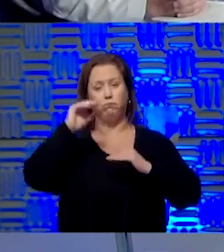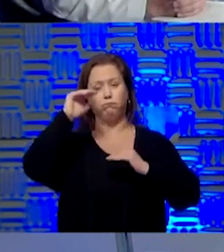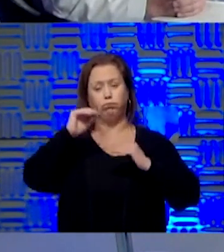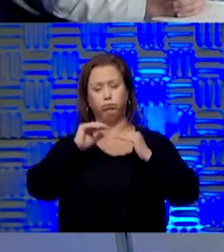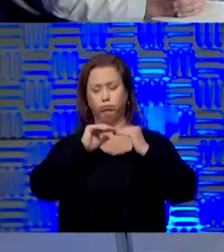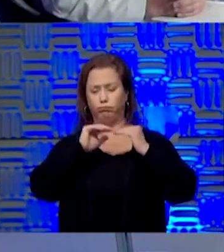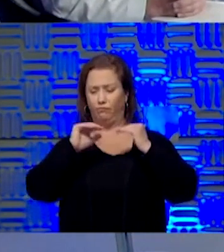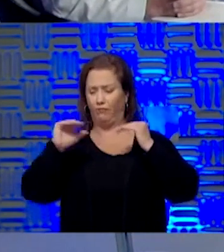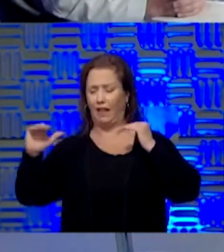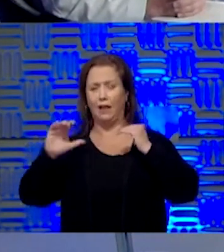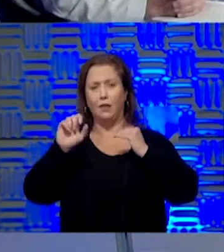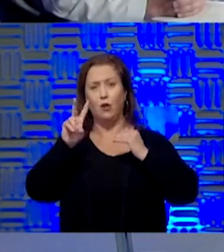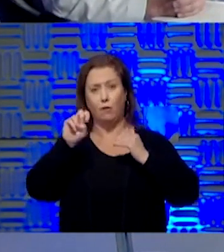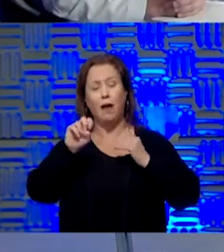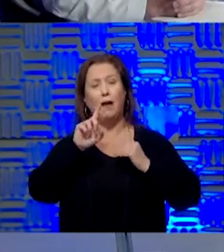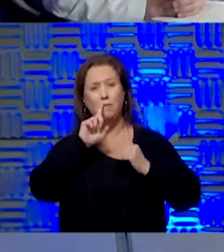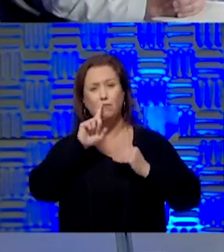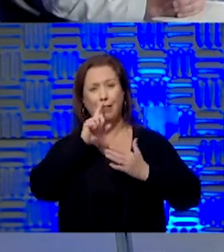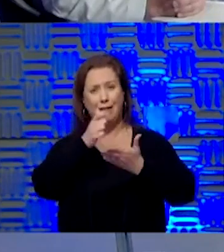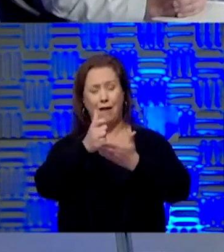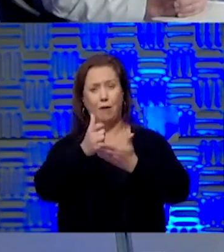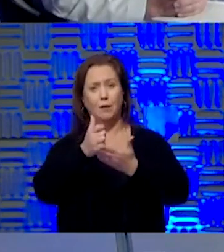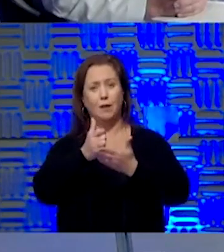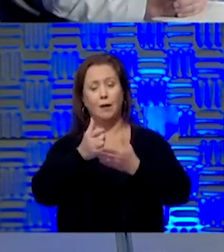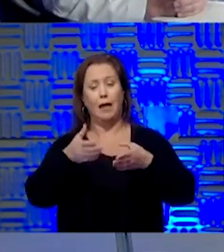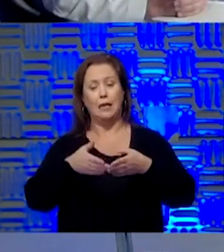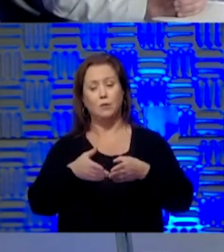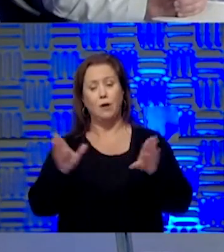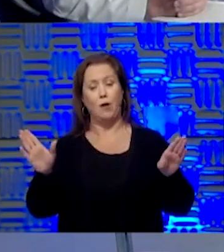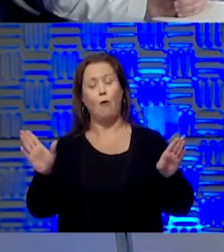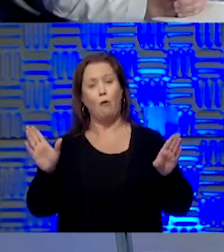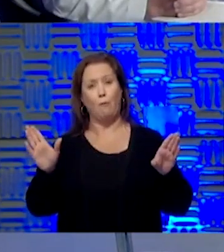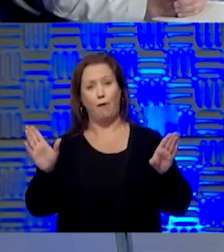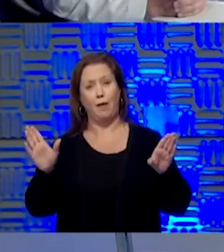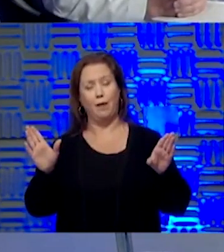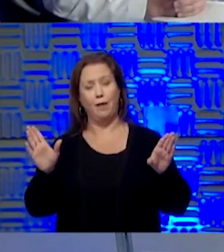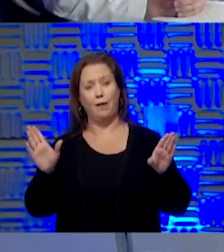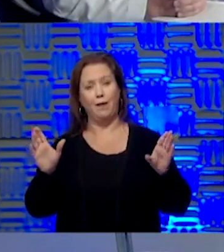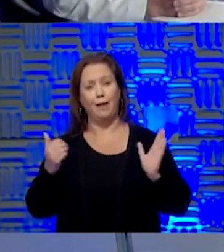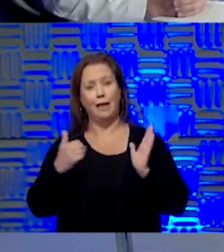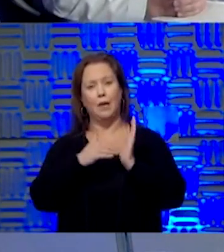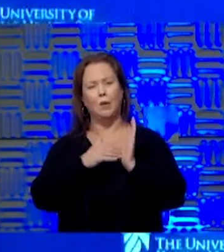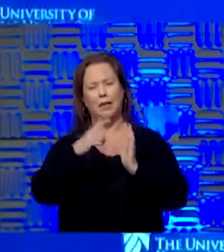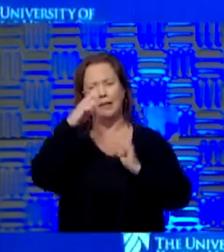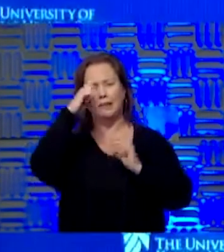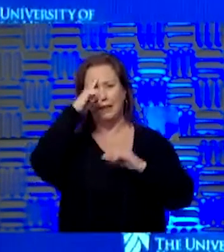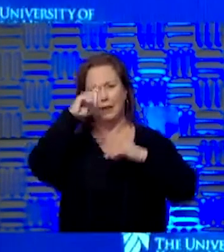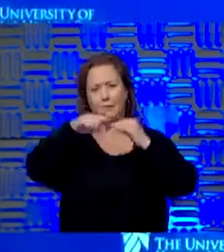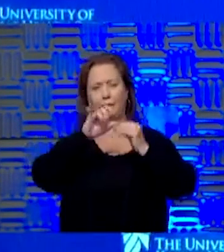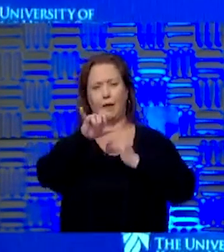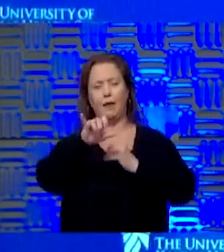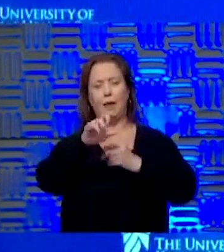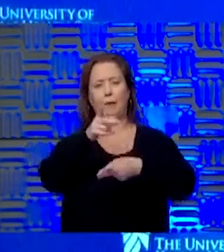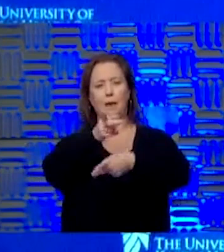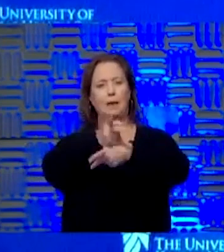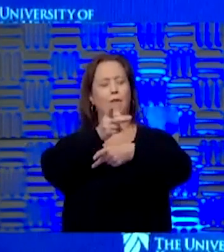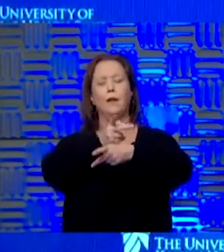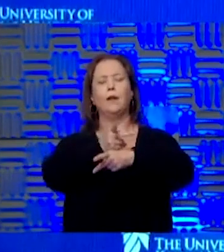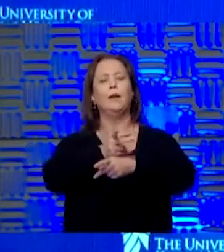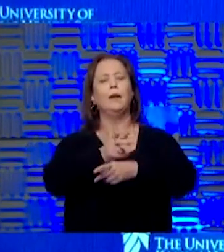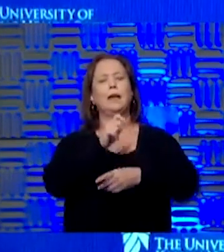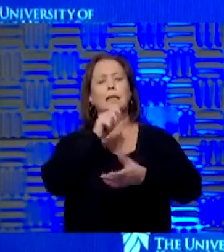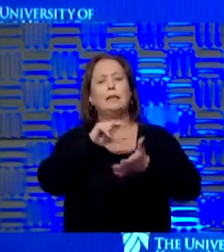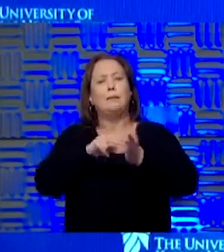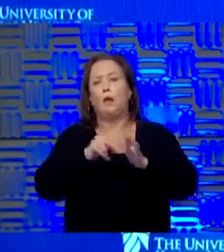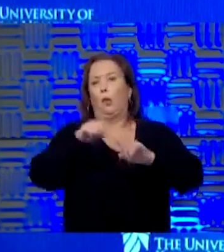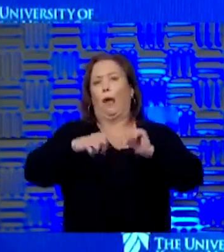the curve. And even as we open up, we have to do that thoughtfully and cautiously. It doesn't mean you don't go out in public, but